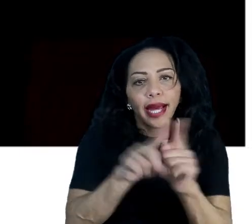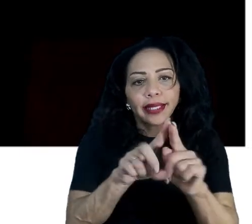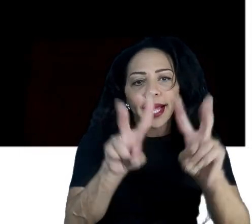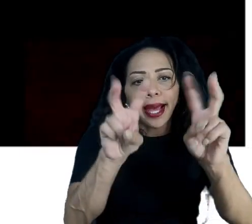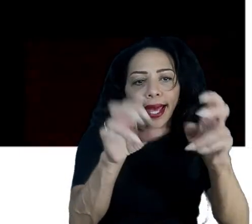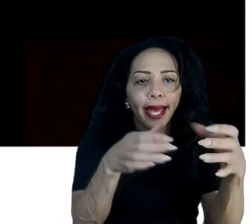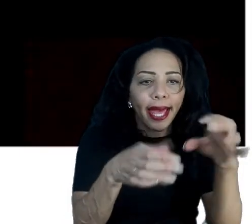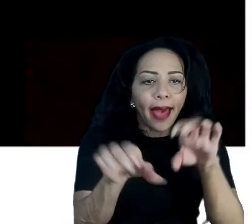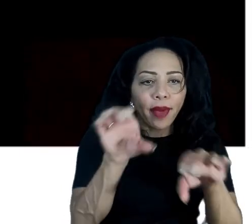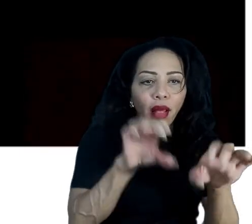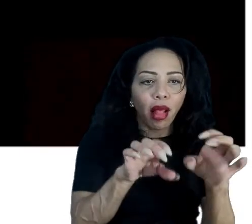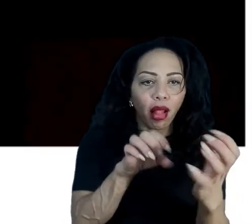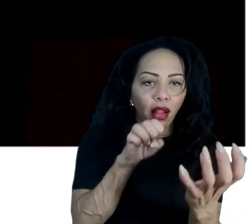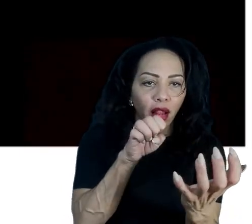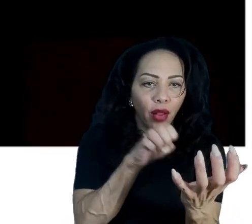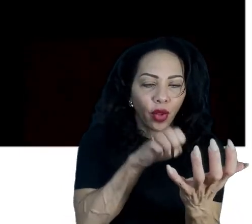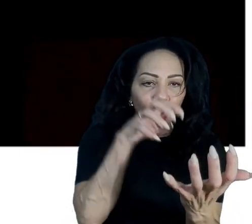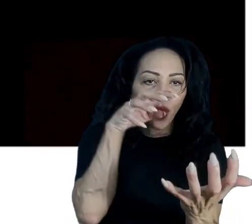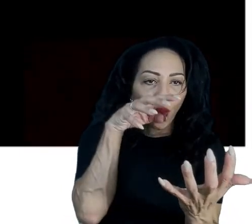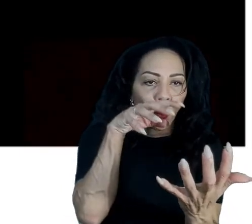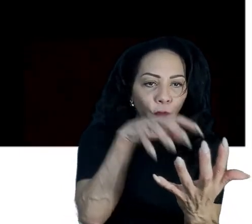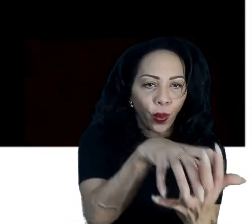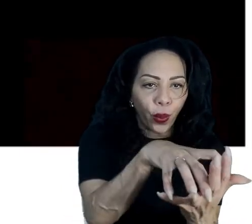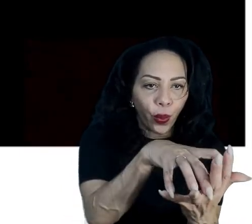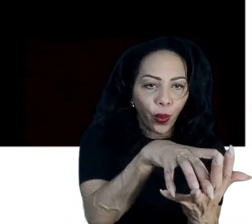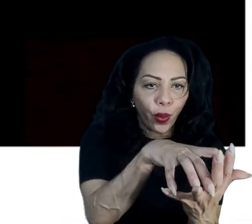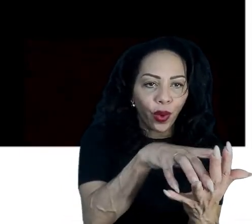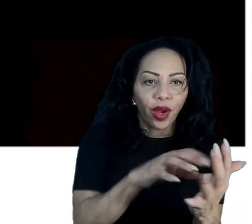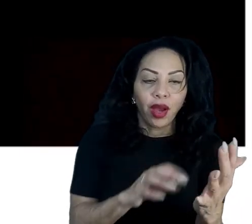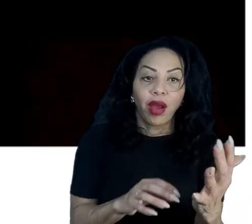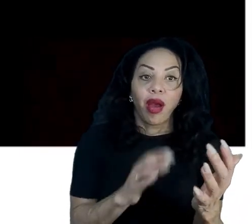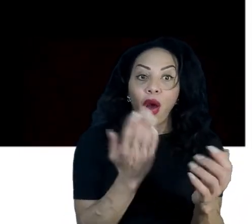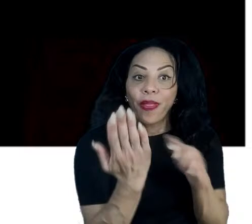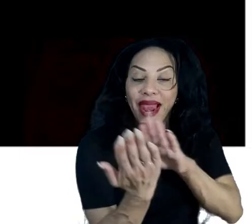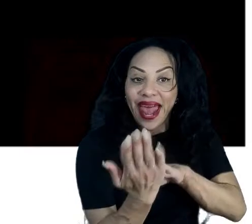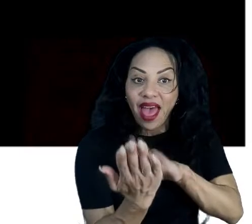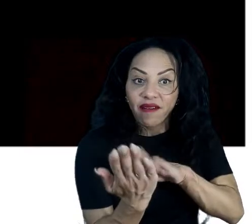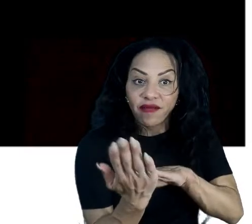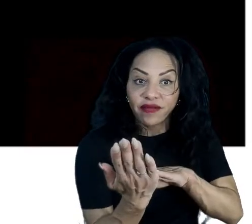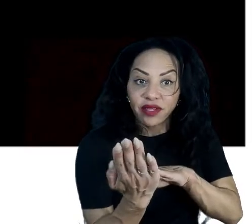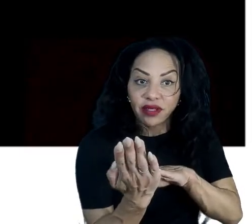basically. So on the left is something that I sent, and on the right is something that was